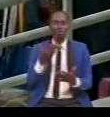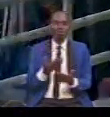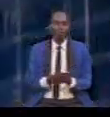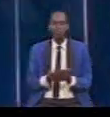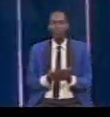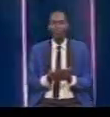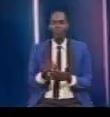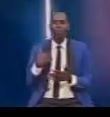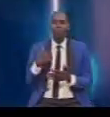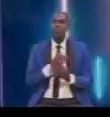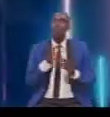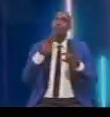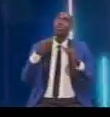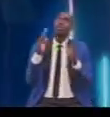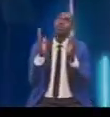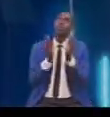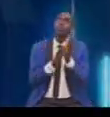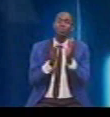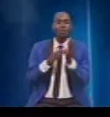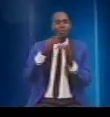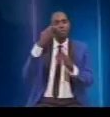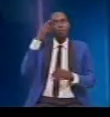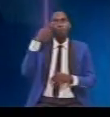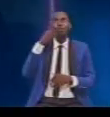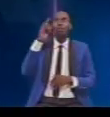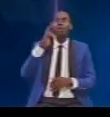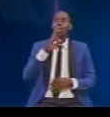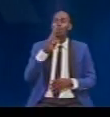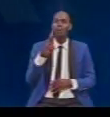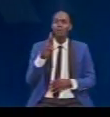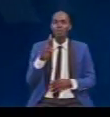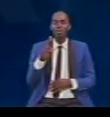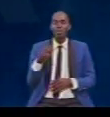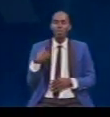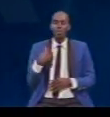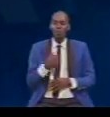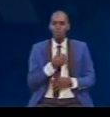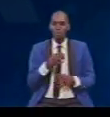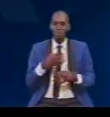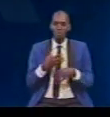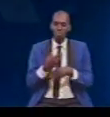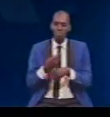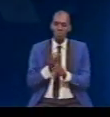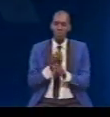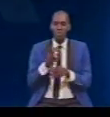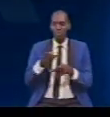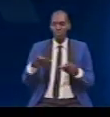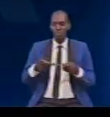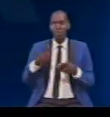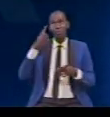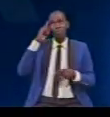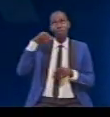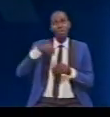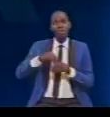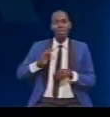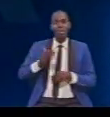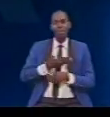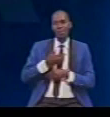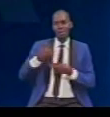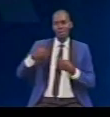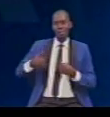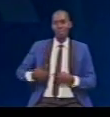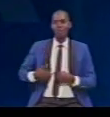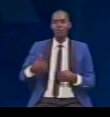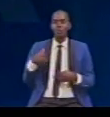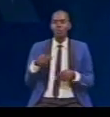Lord, we give You praise for who You are. And we make space for You in our hearts. But we also make